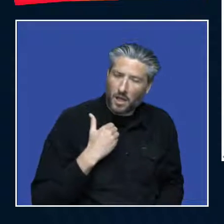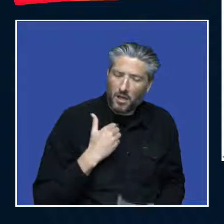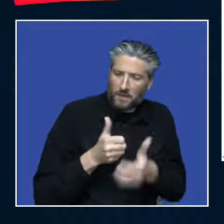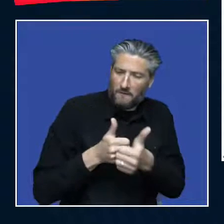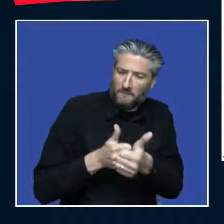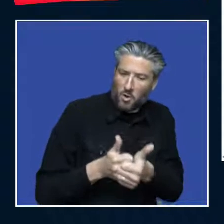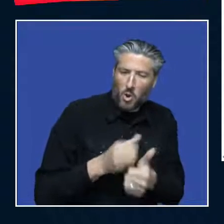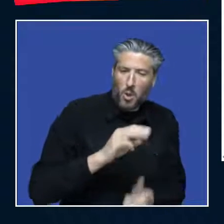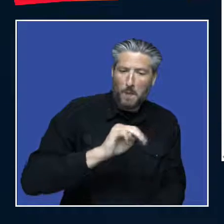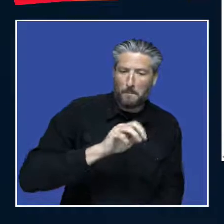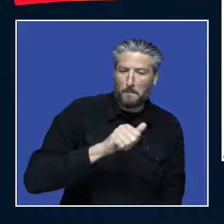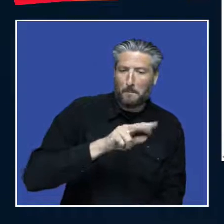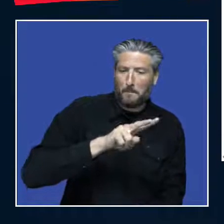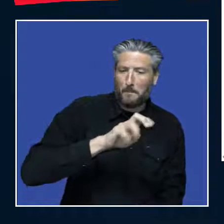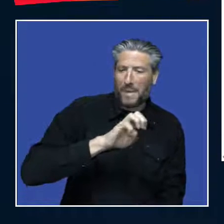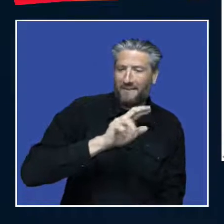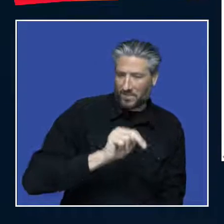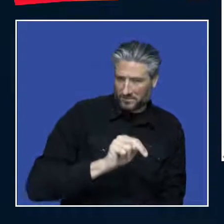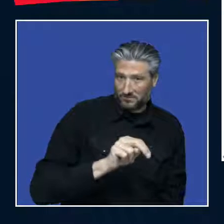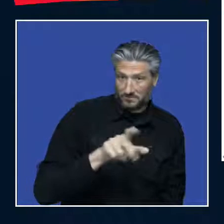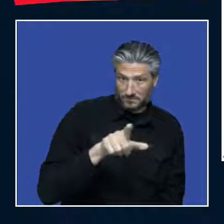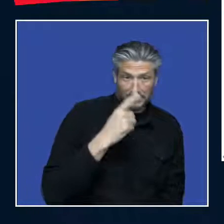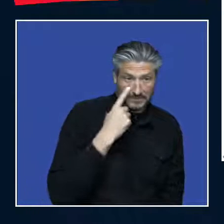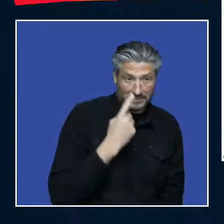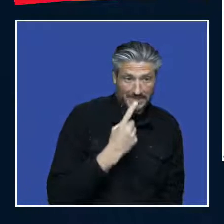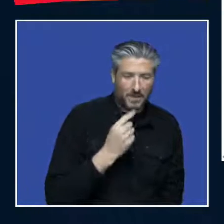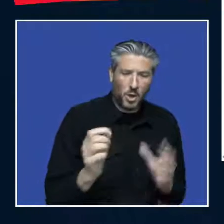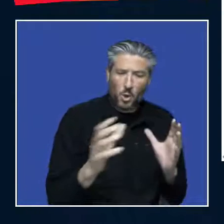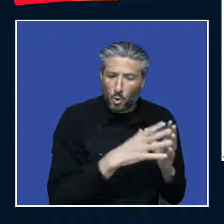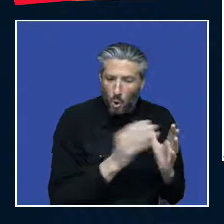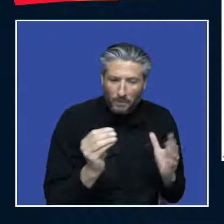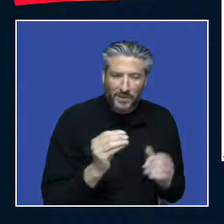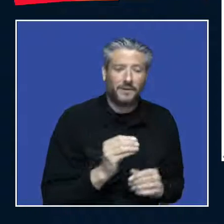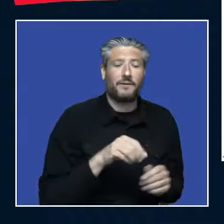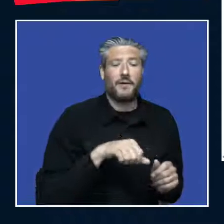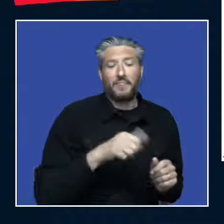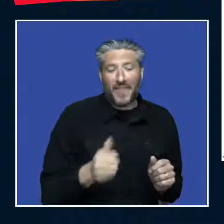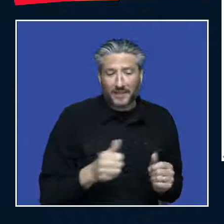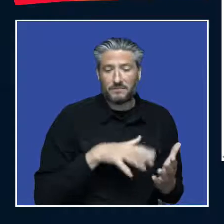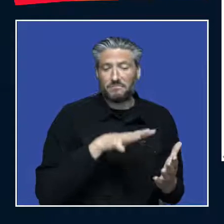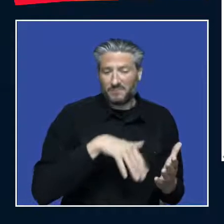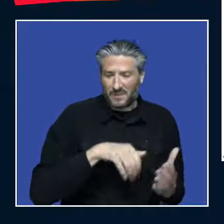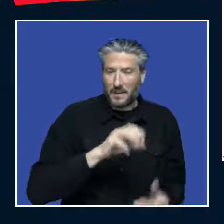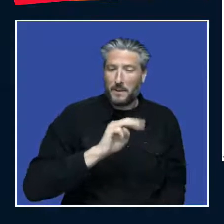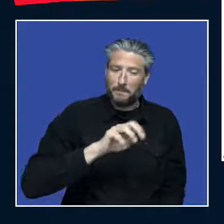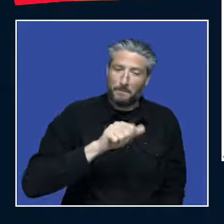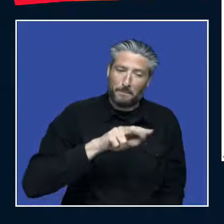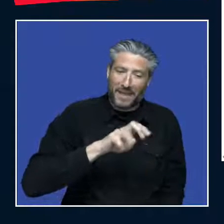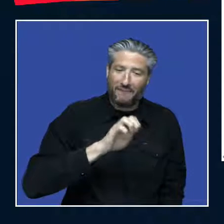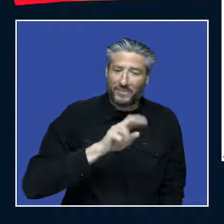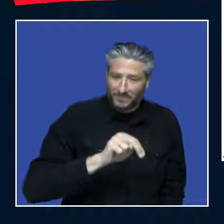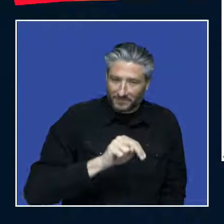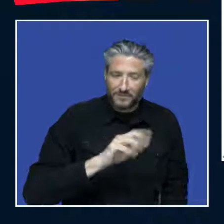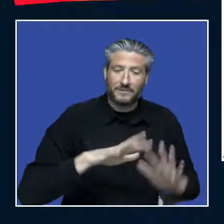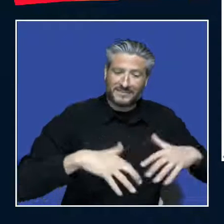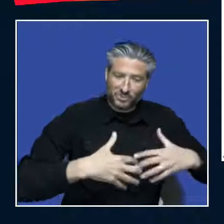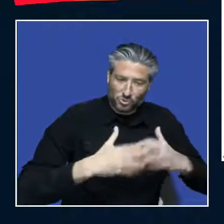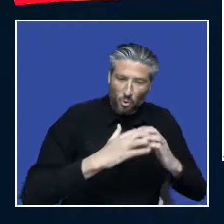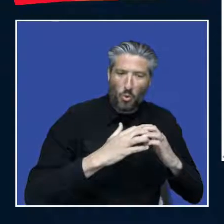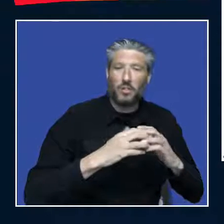work dir, copy everything, and then run Maven install, set the environment variable port that it will